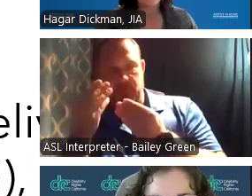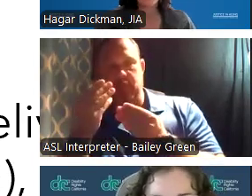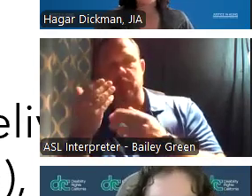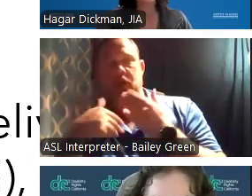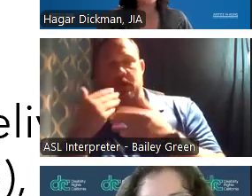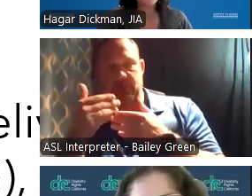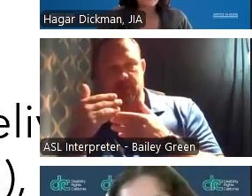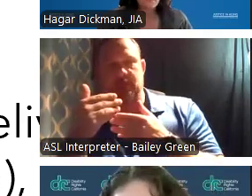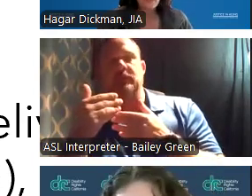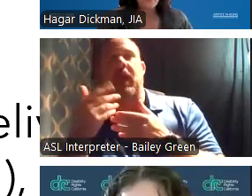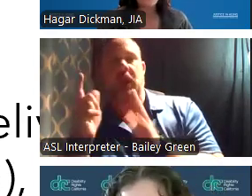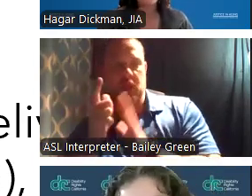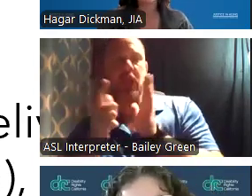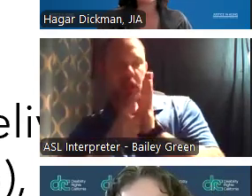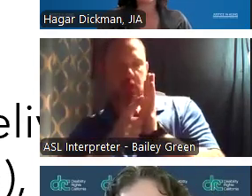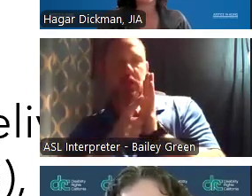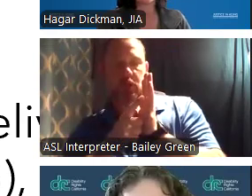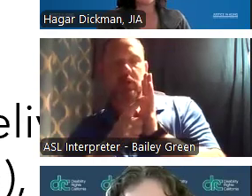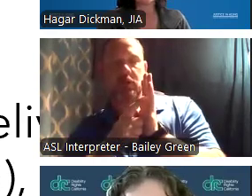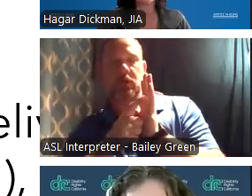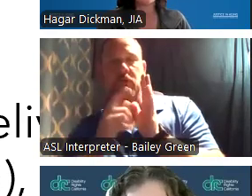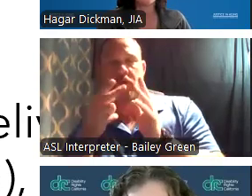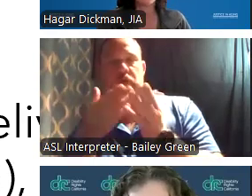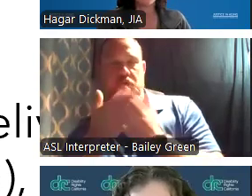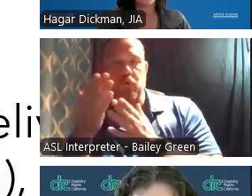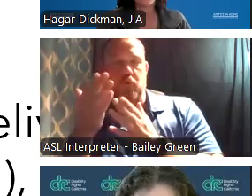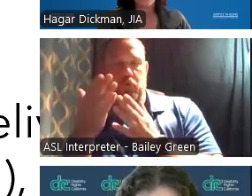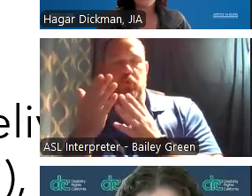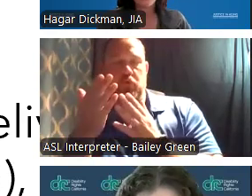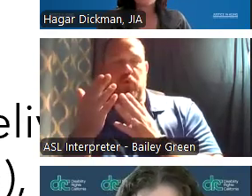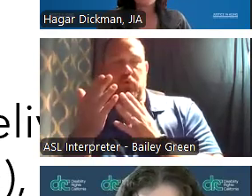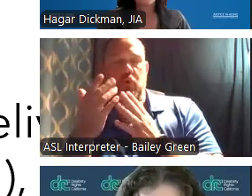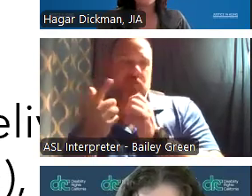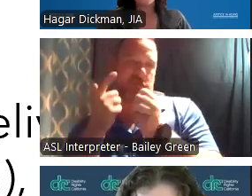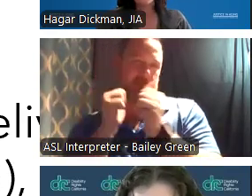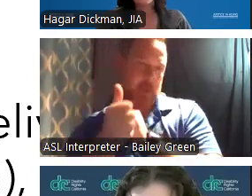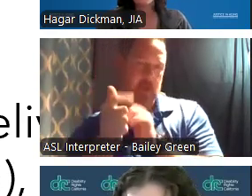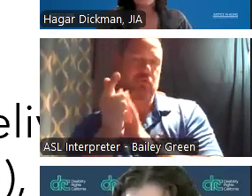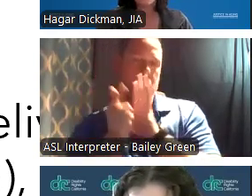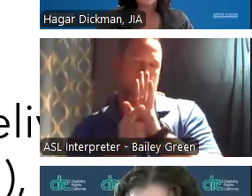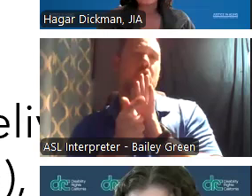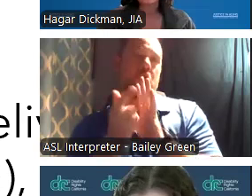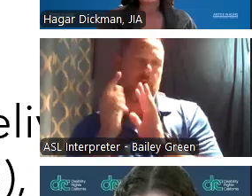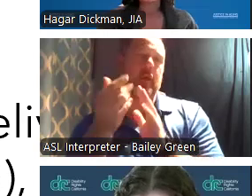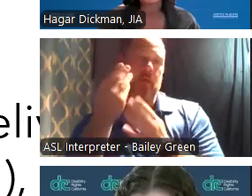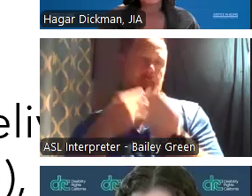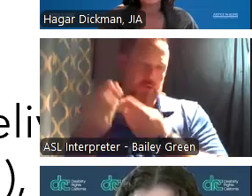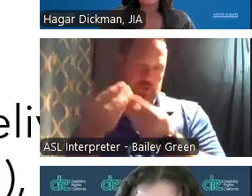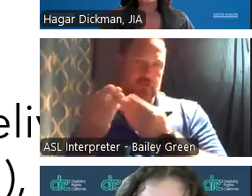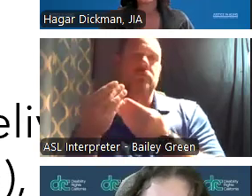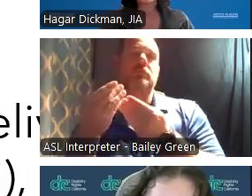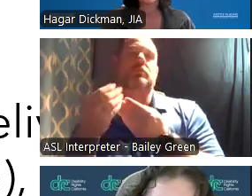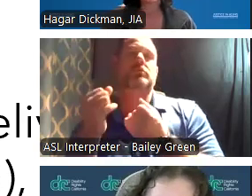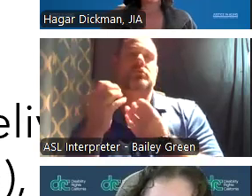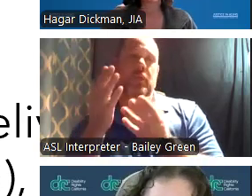through the statute. We know that the statute passed a couple of years ago with budget trigger language, and so we